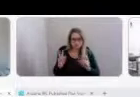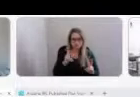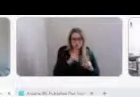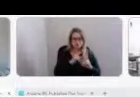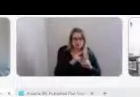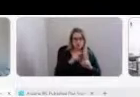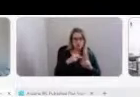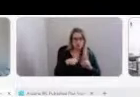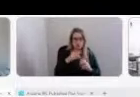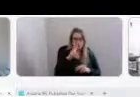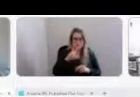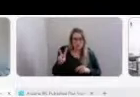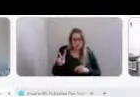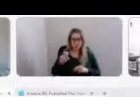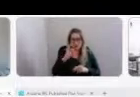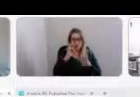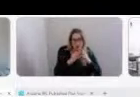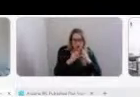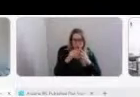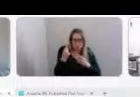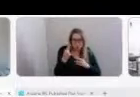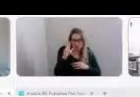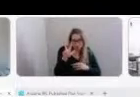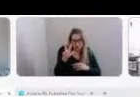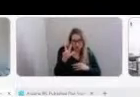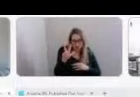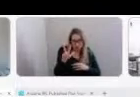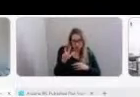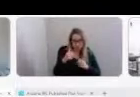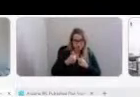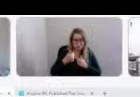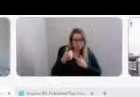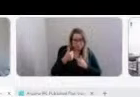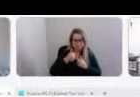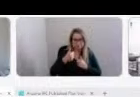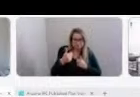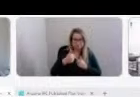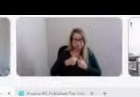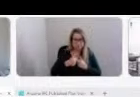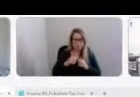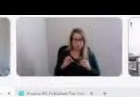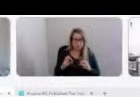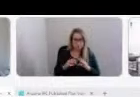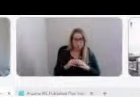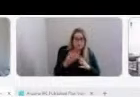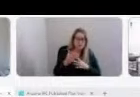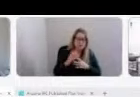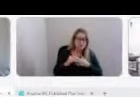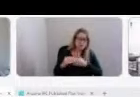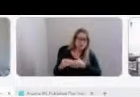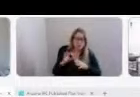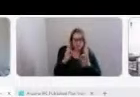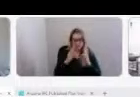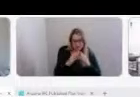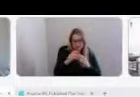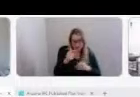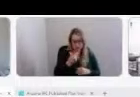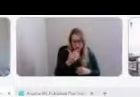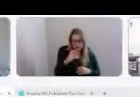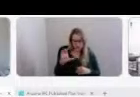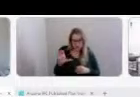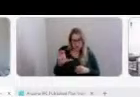flagstaff there are only three routes in and out of our town they lead to flagstaff from the grand canyon cottonwood and